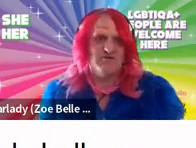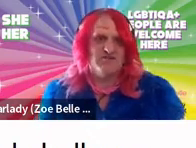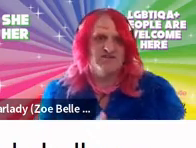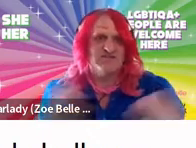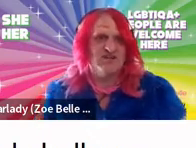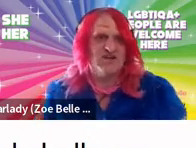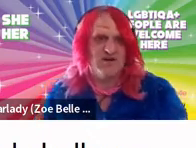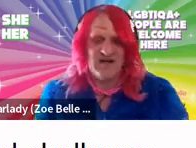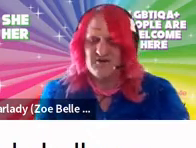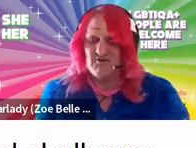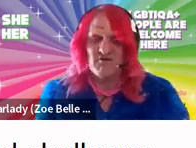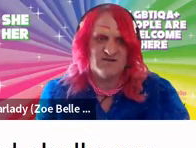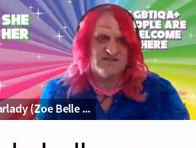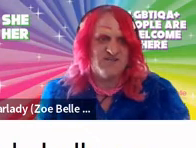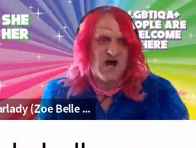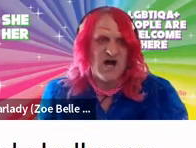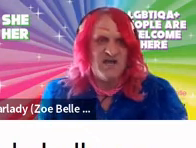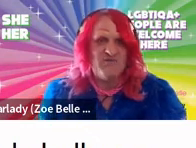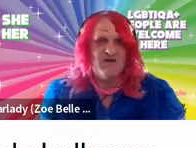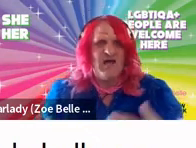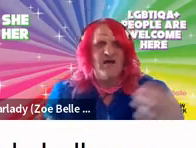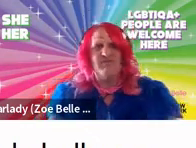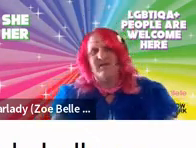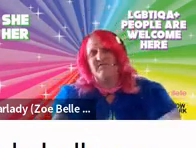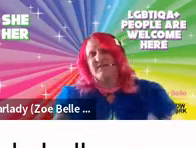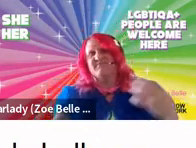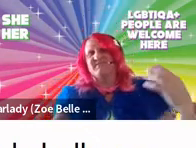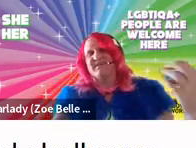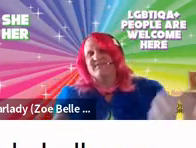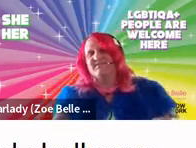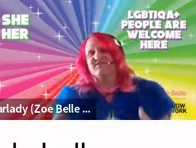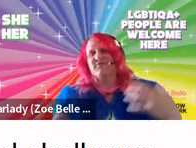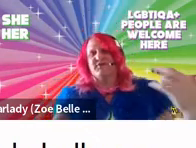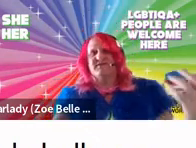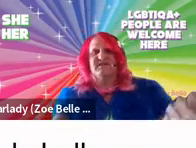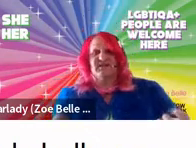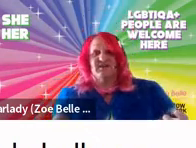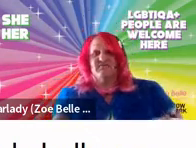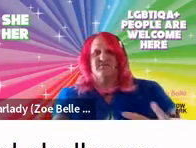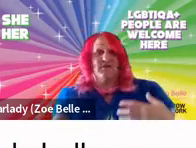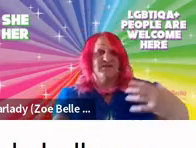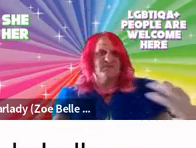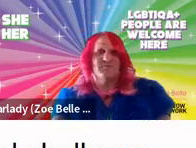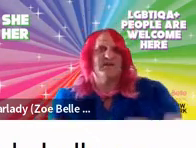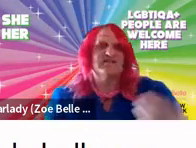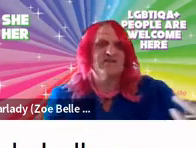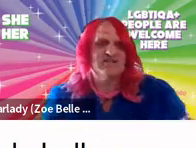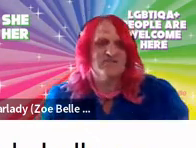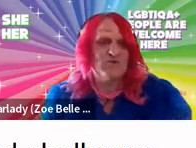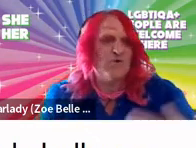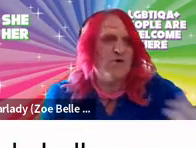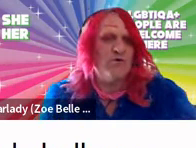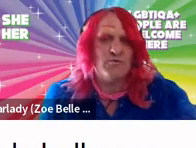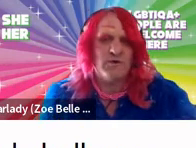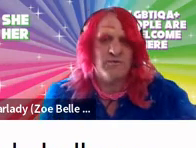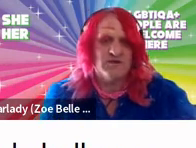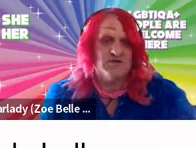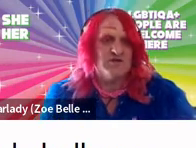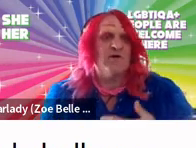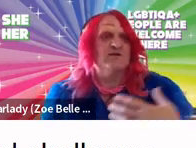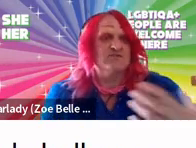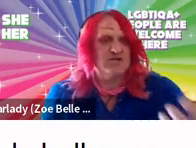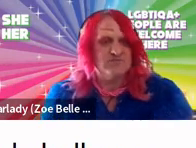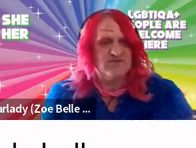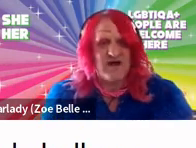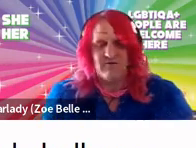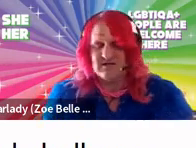all cultures, you know, and across time. And that there is a diversity of trans women, as there is with all women,